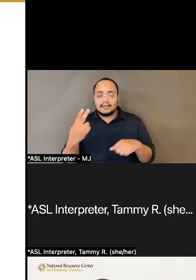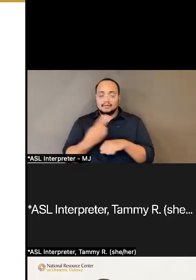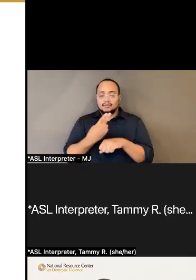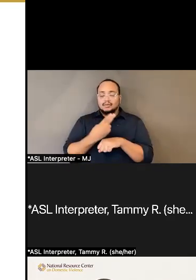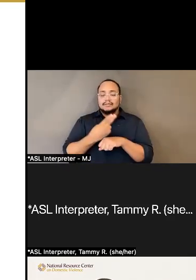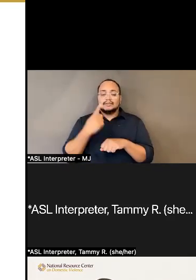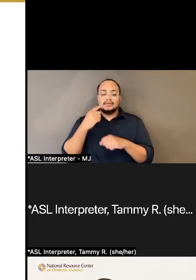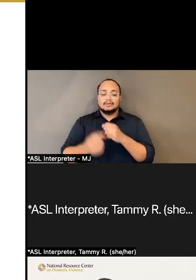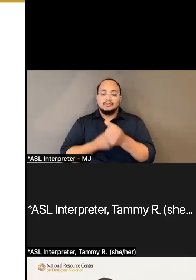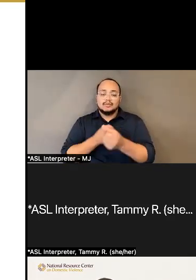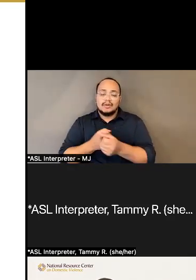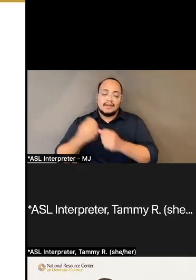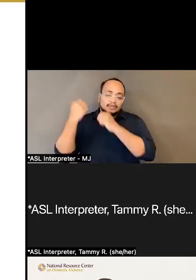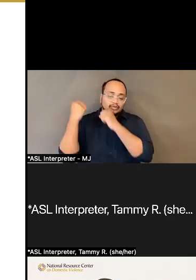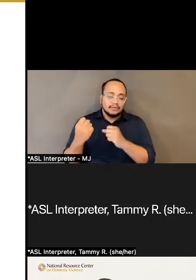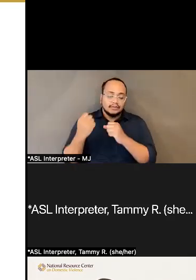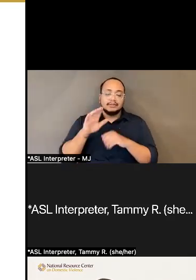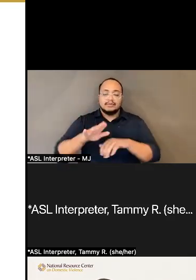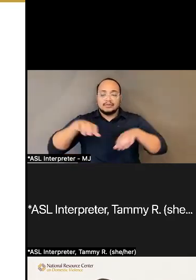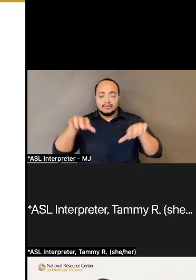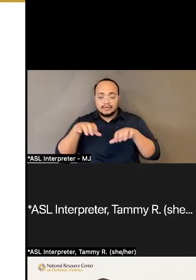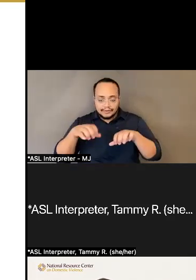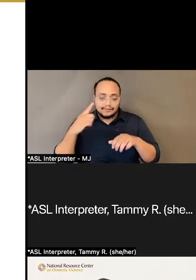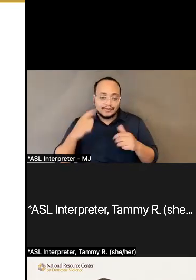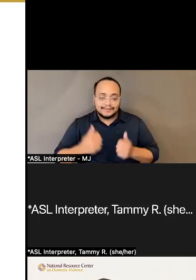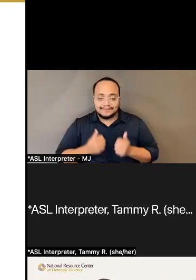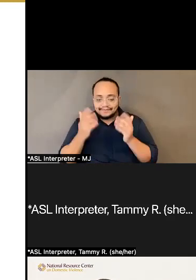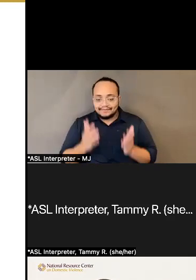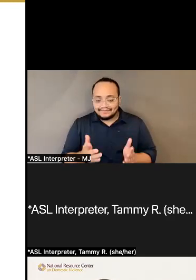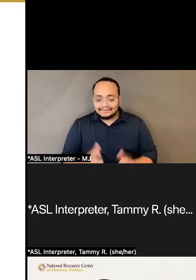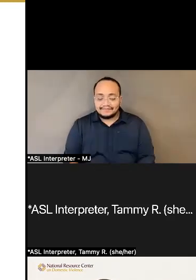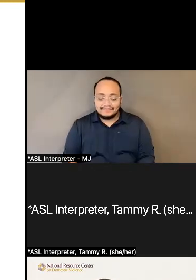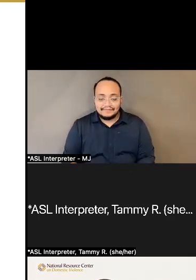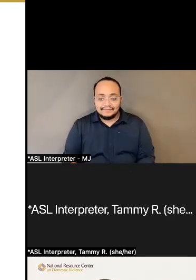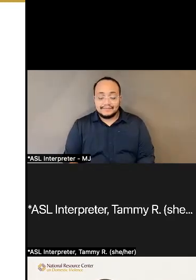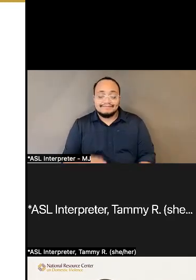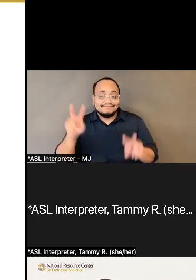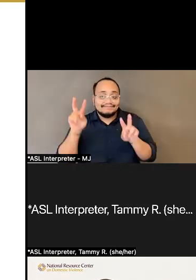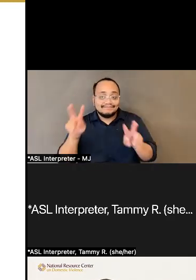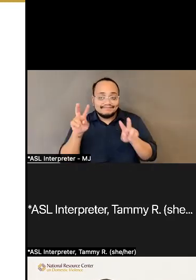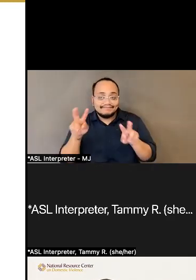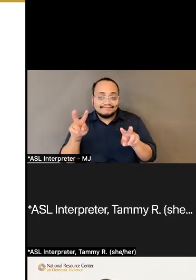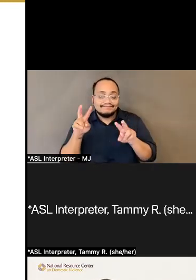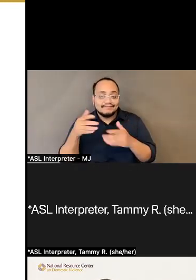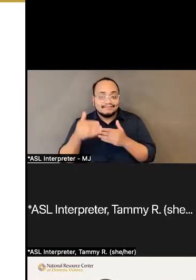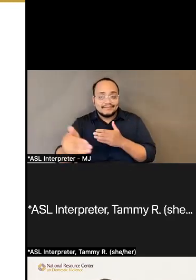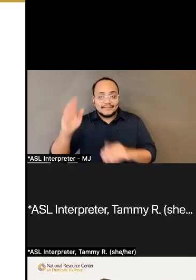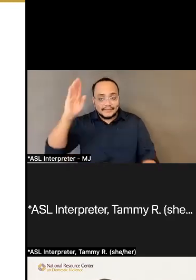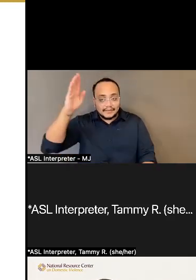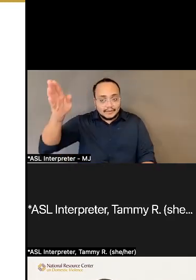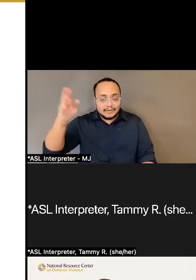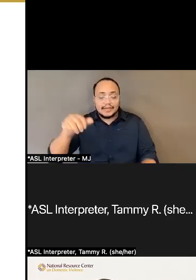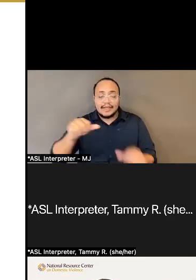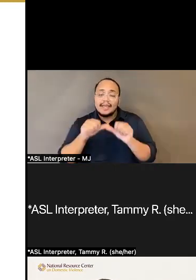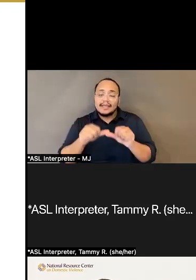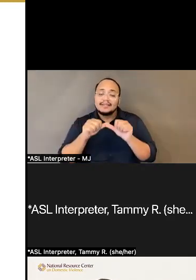and strengthen your work on behalf of survivors. We look forward to what is ahead and continuing